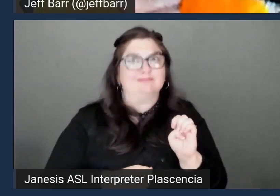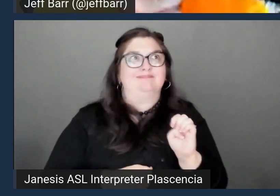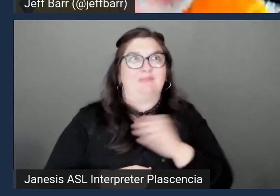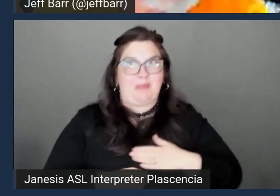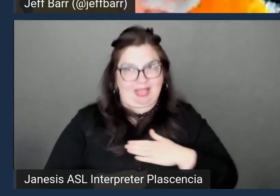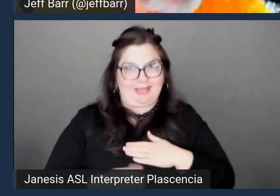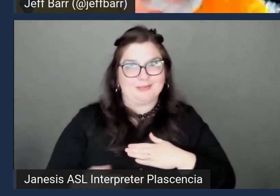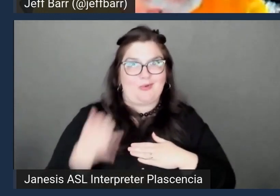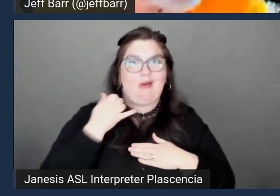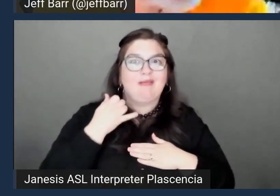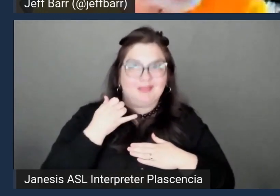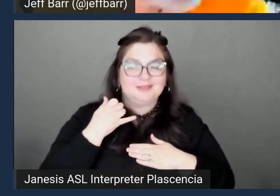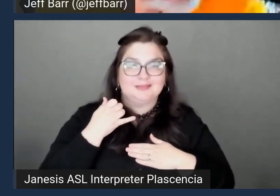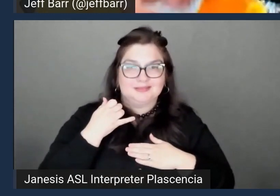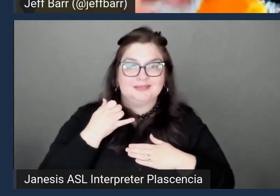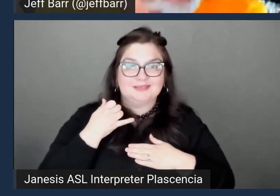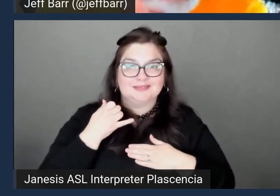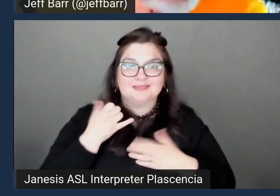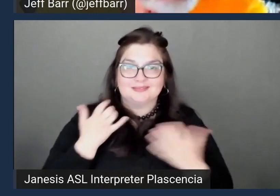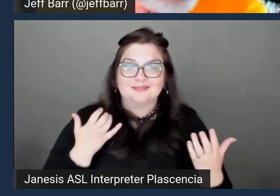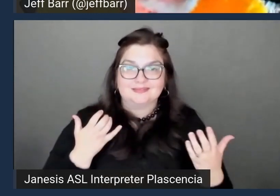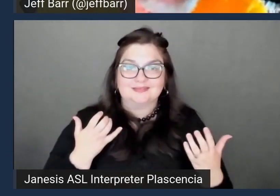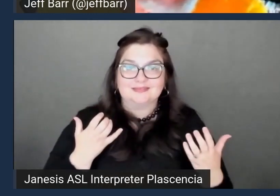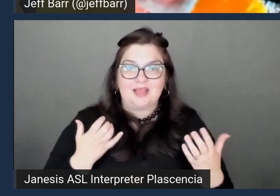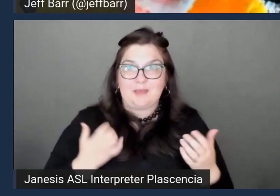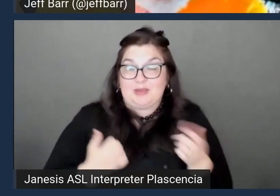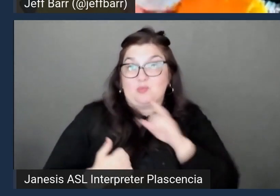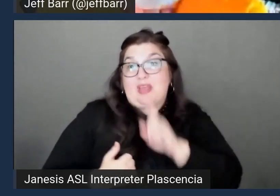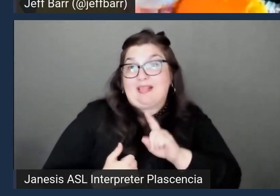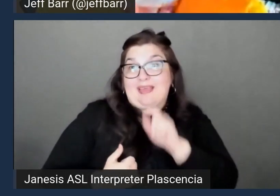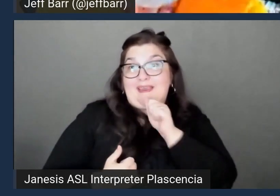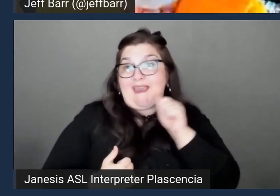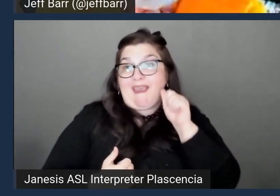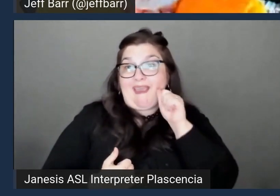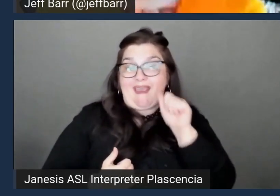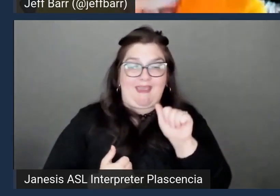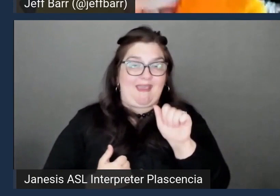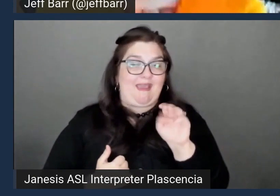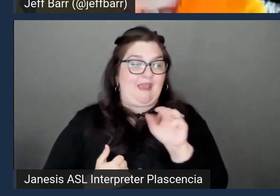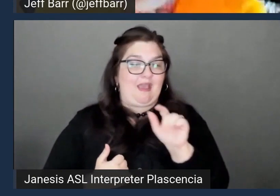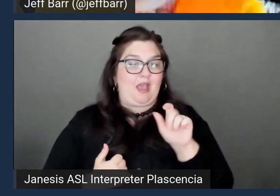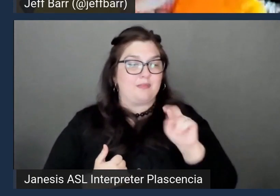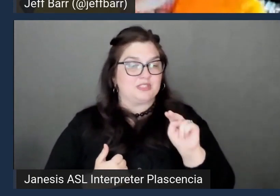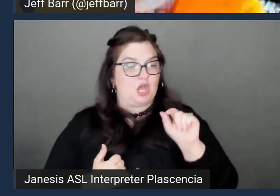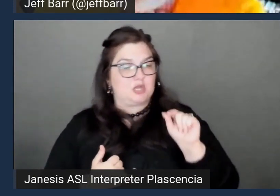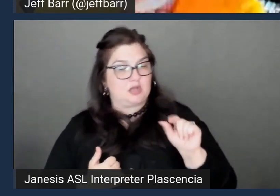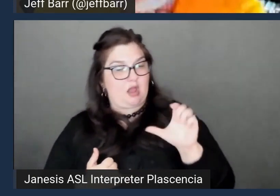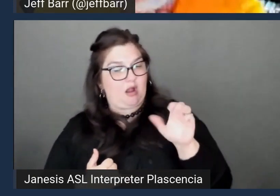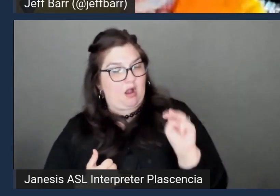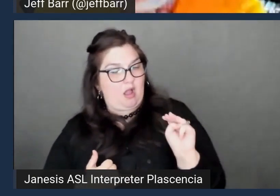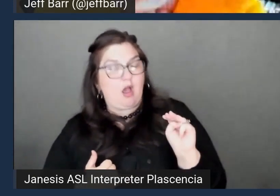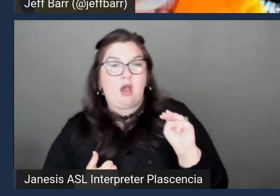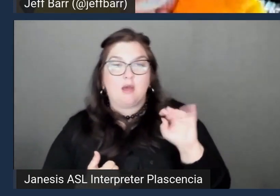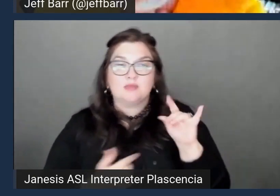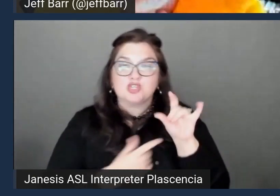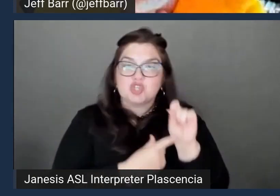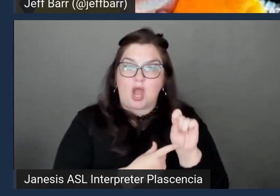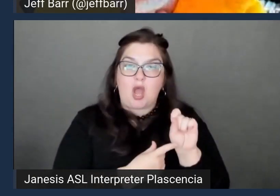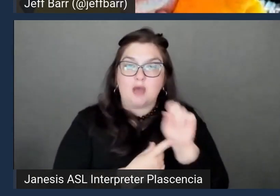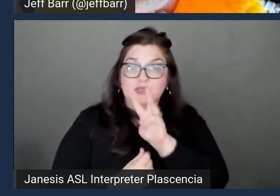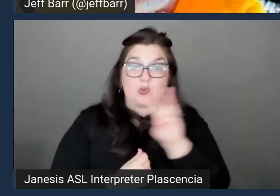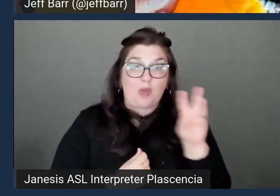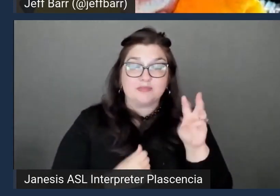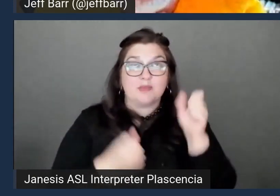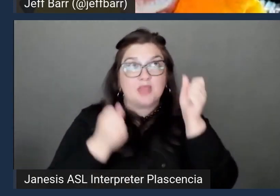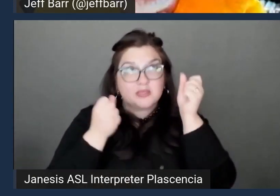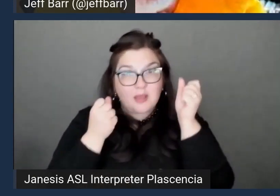of, or actually just go to the Amazon.com jobs website, and we have a number of jobs already posted